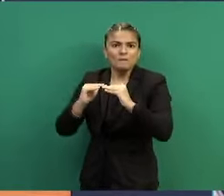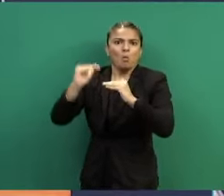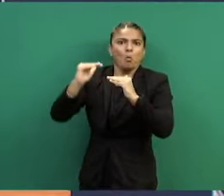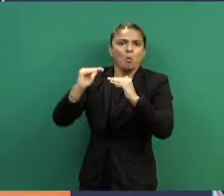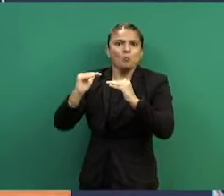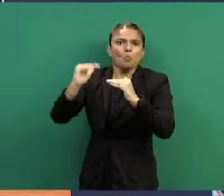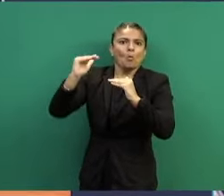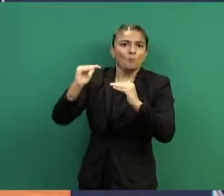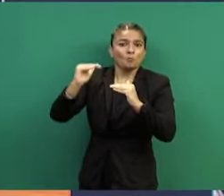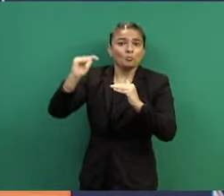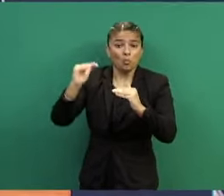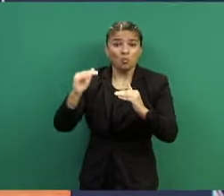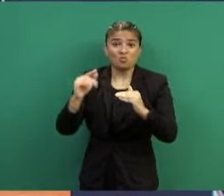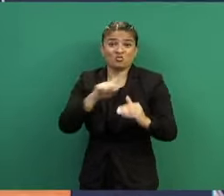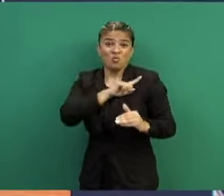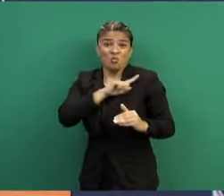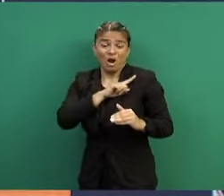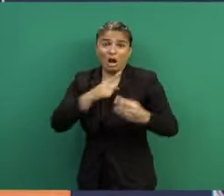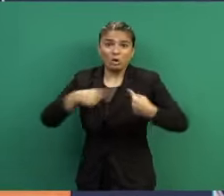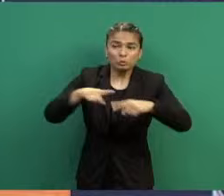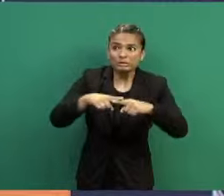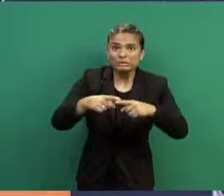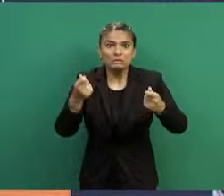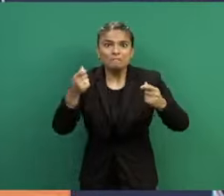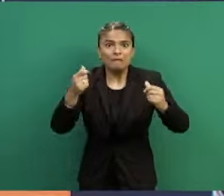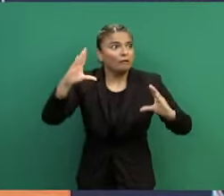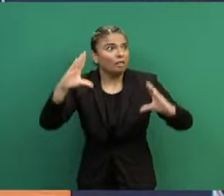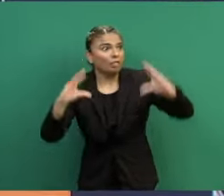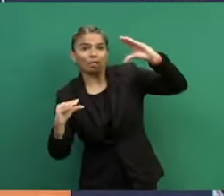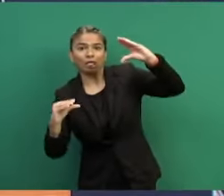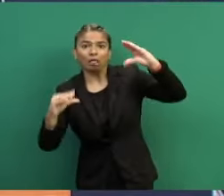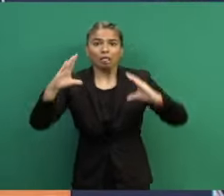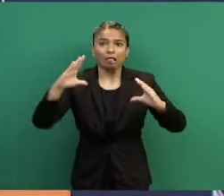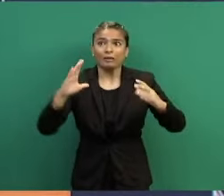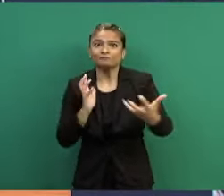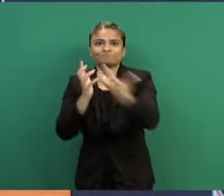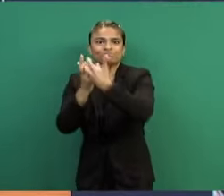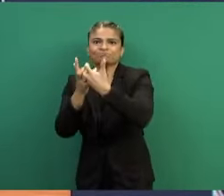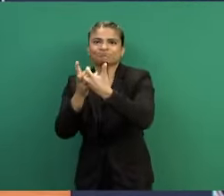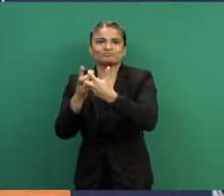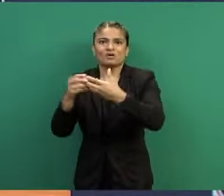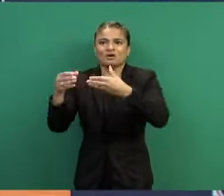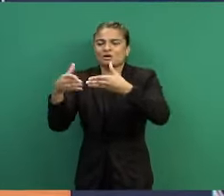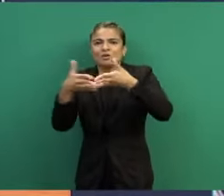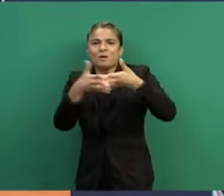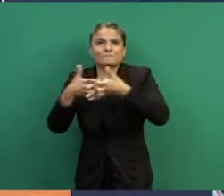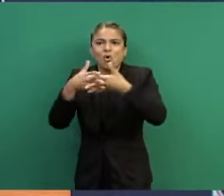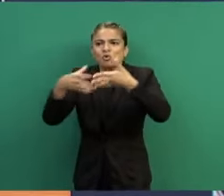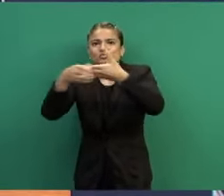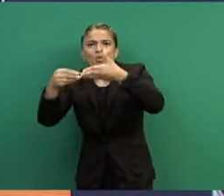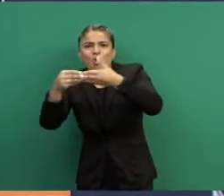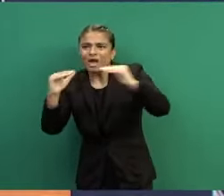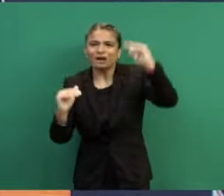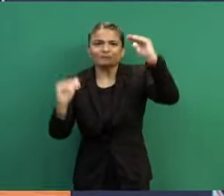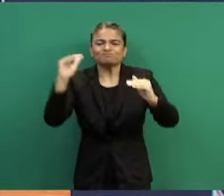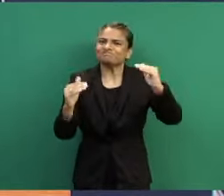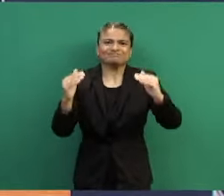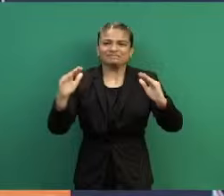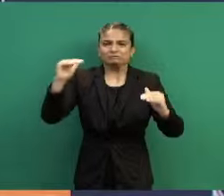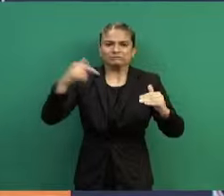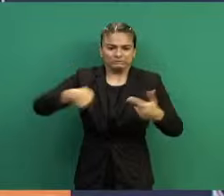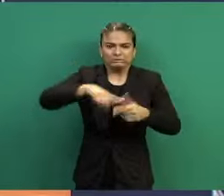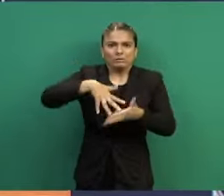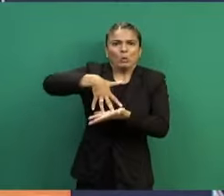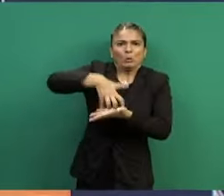recent outcomes, remains sensitive to currency weakness. Electricity prices continue to